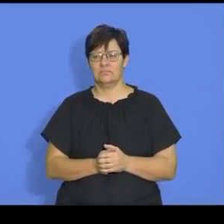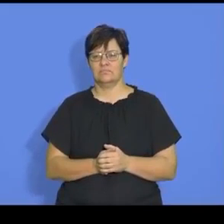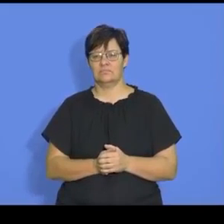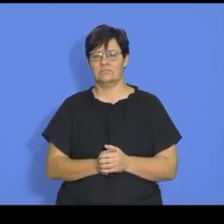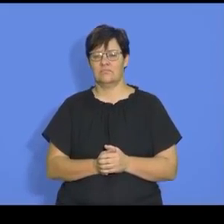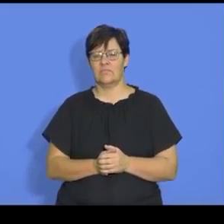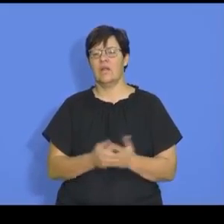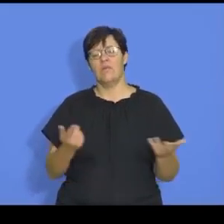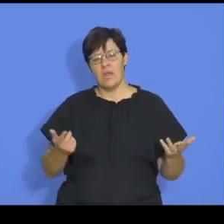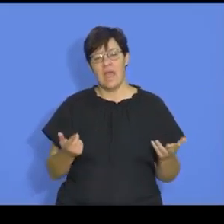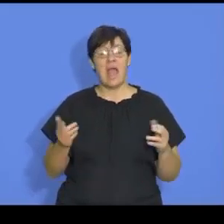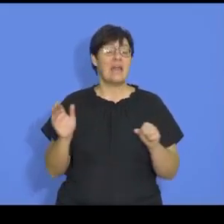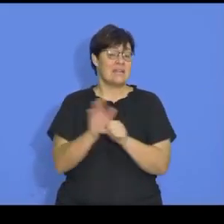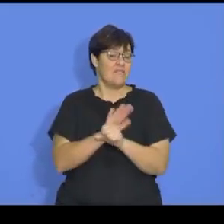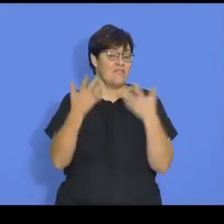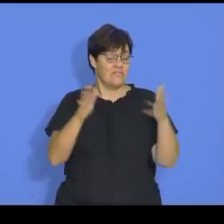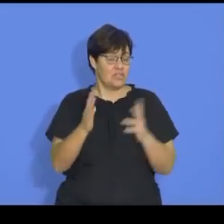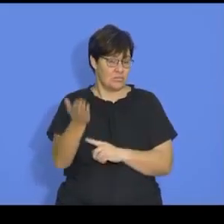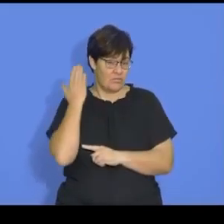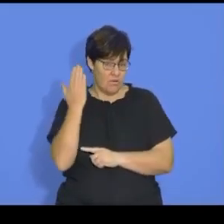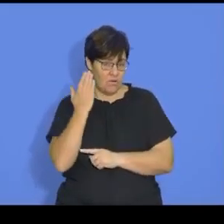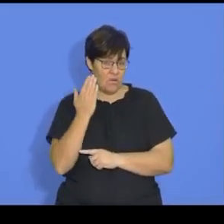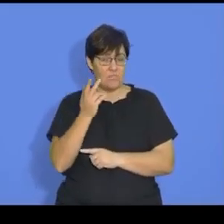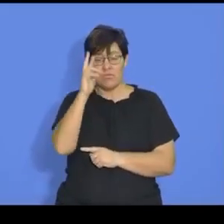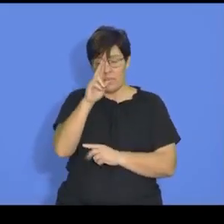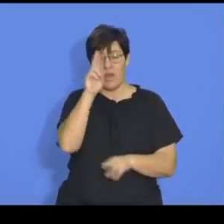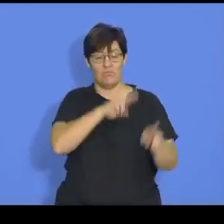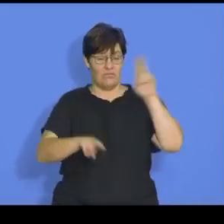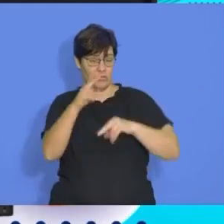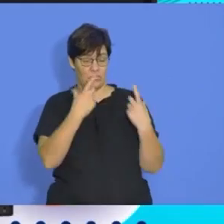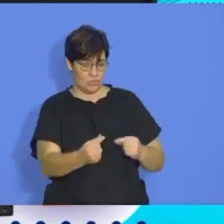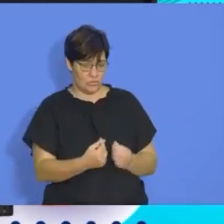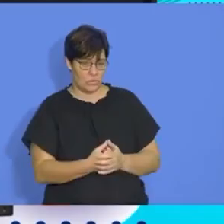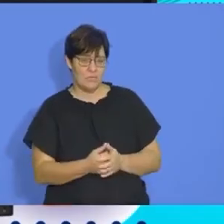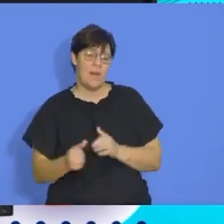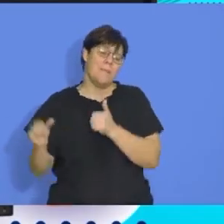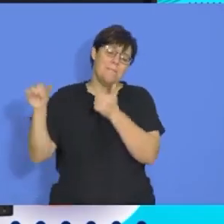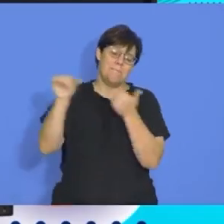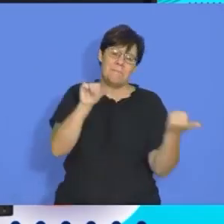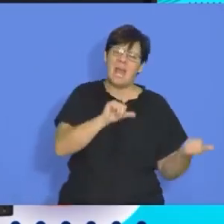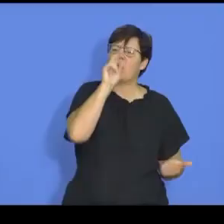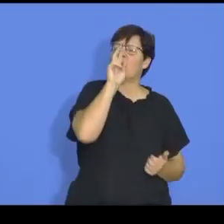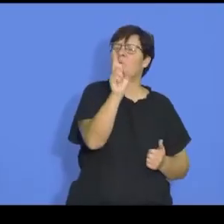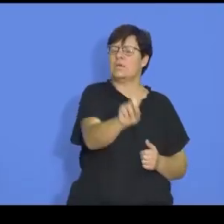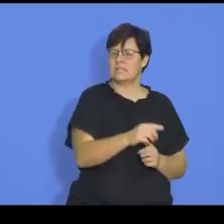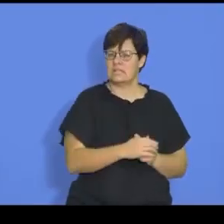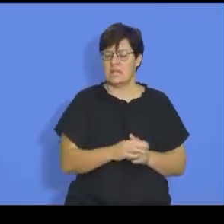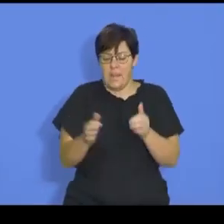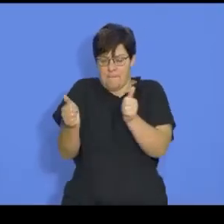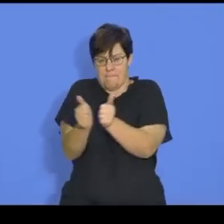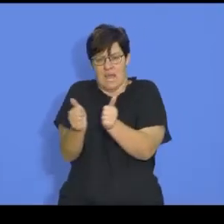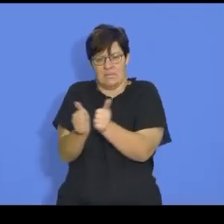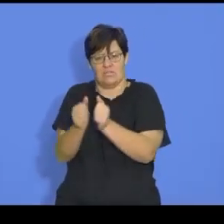Okay, so something that we would have covered already, but remember this is revision. So let's go back to what is